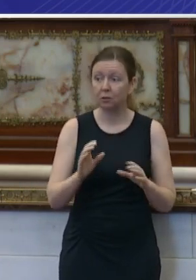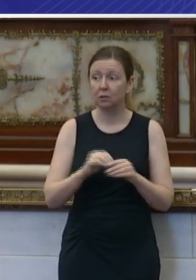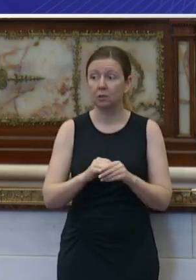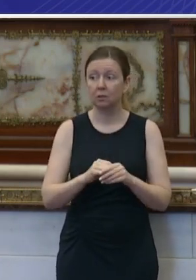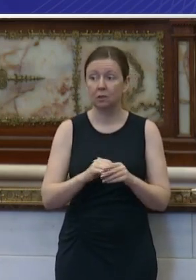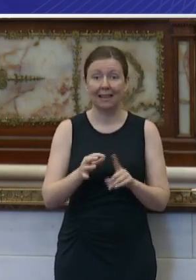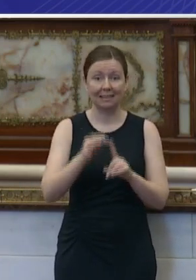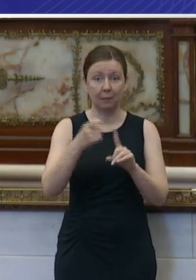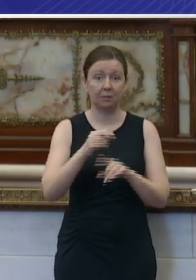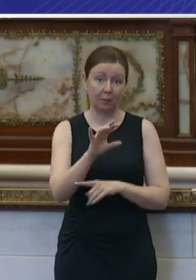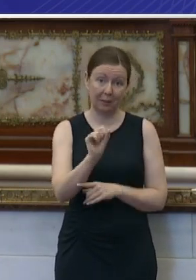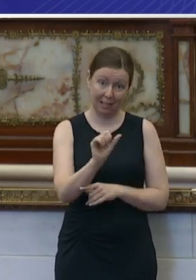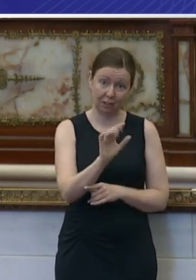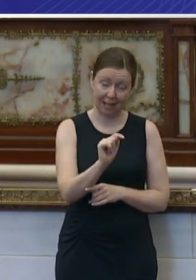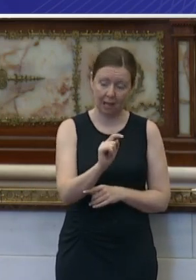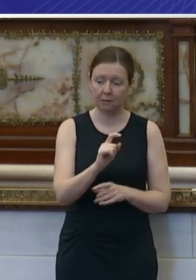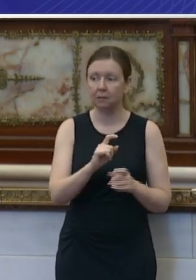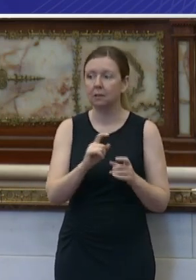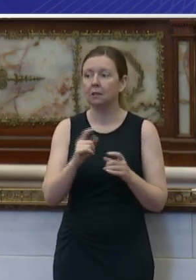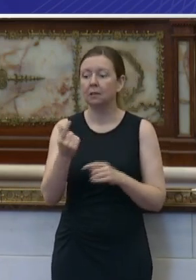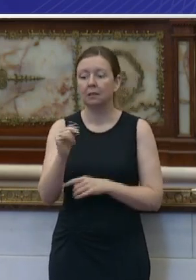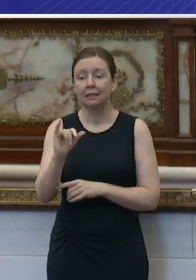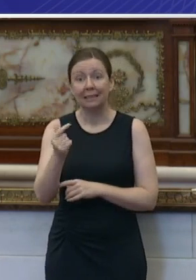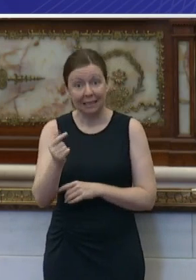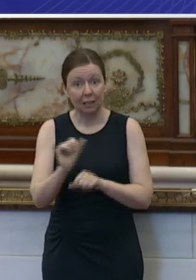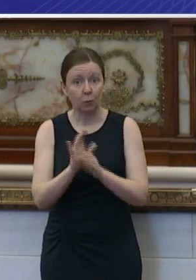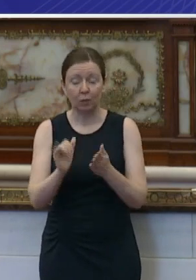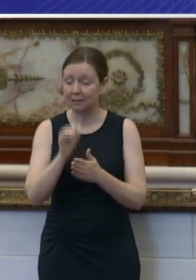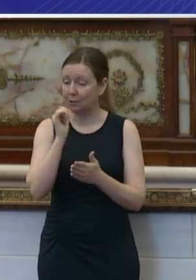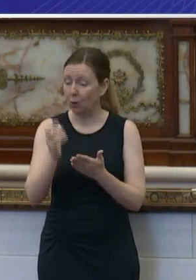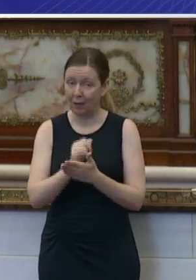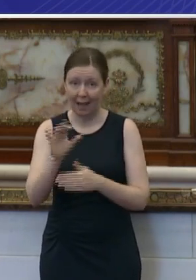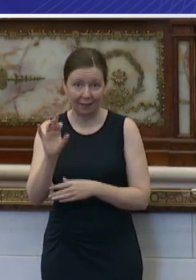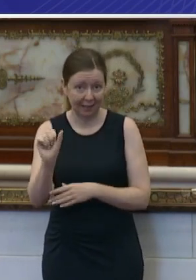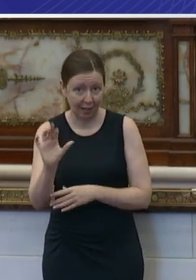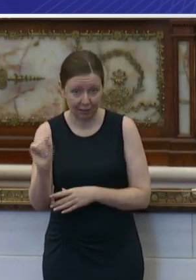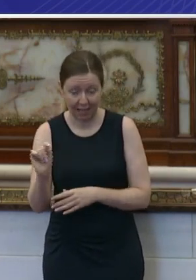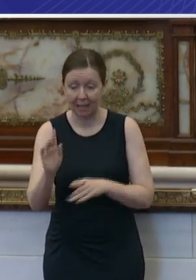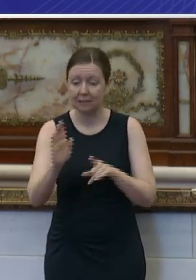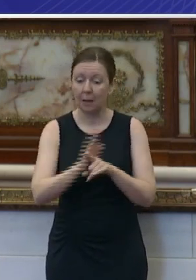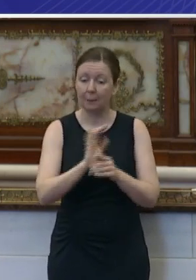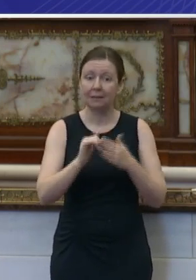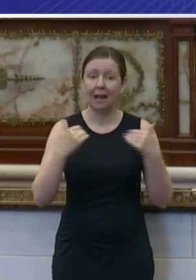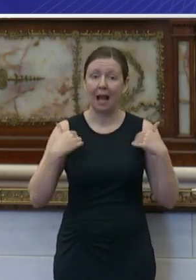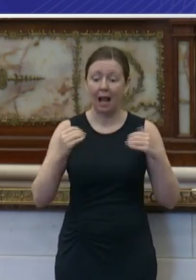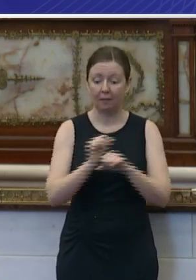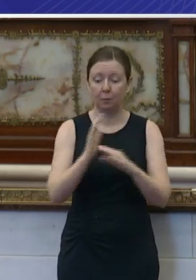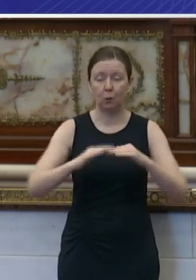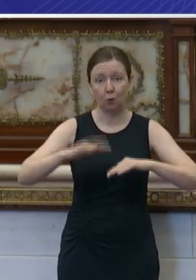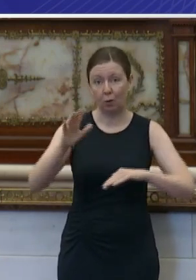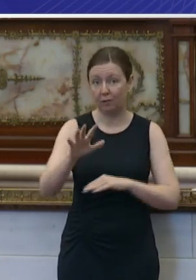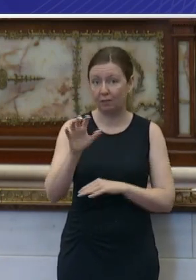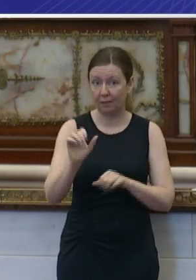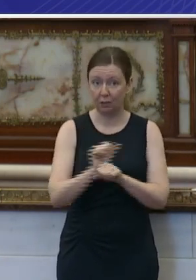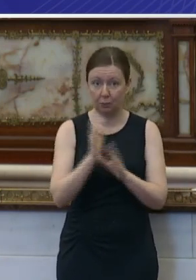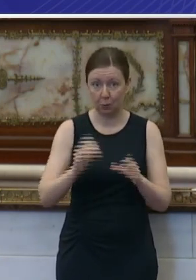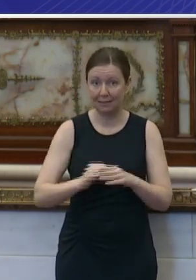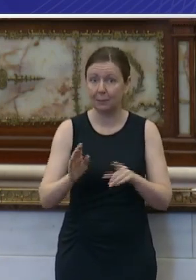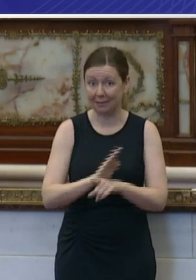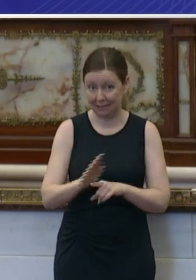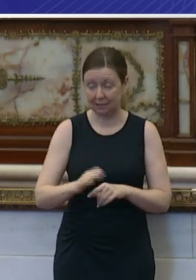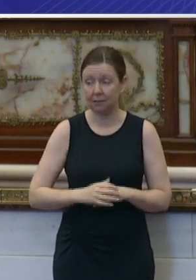exempted from the CARES Act, gig workers that are exempted from the CARES Act, and also businesses that have employees that are over 500 employees in a